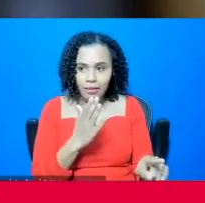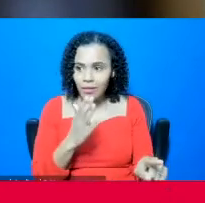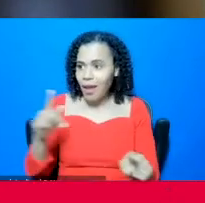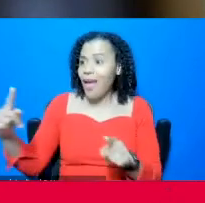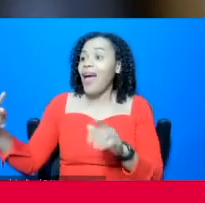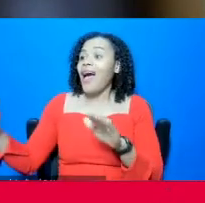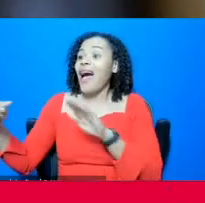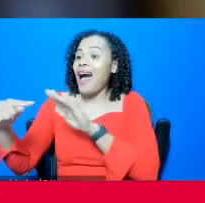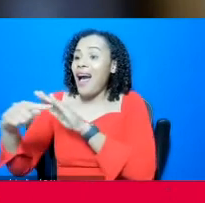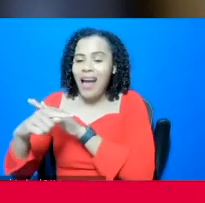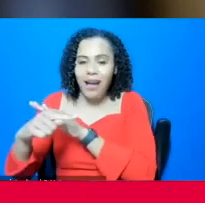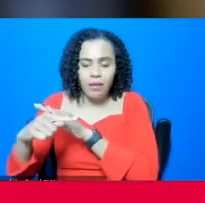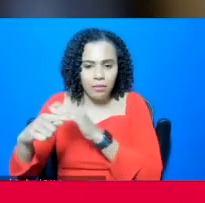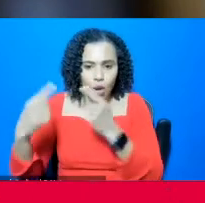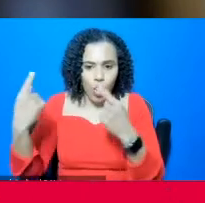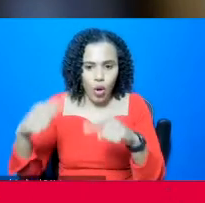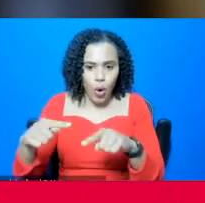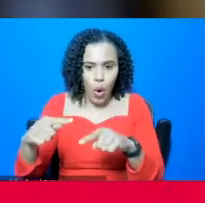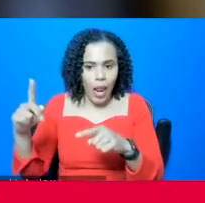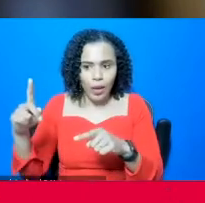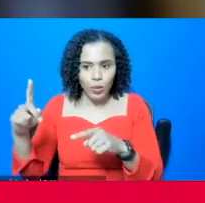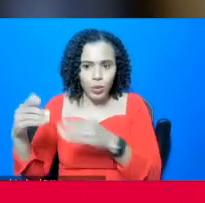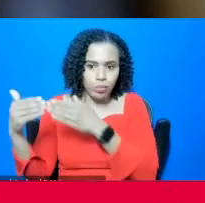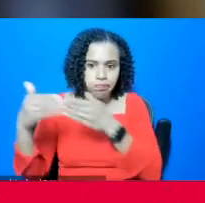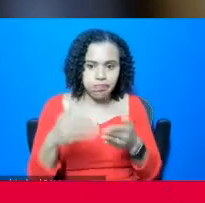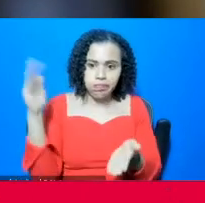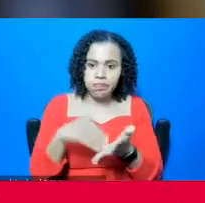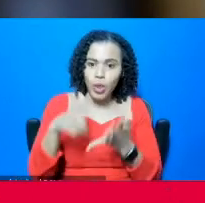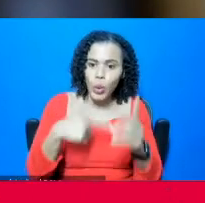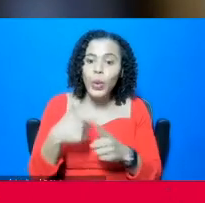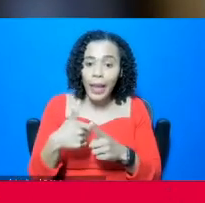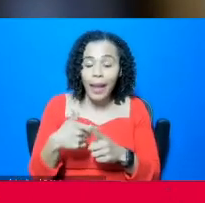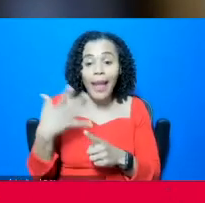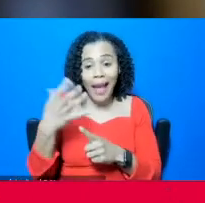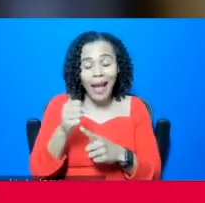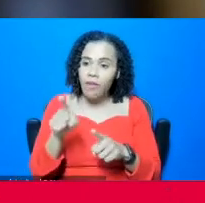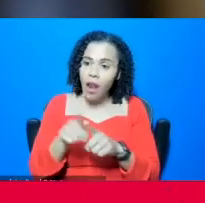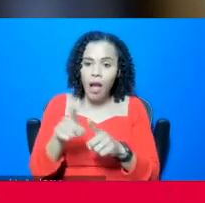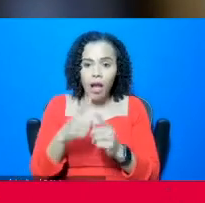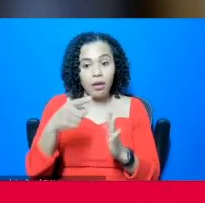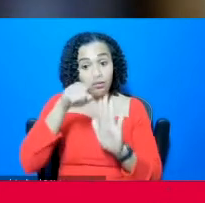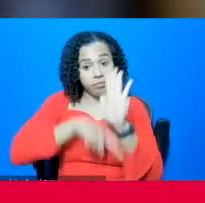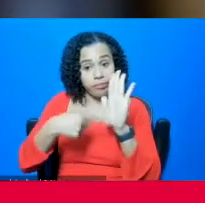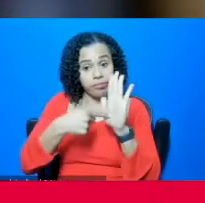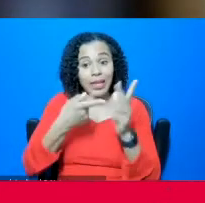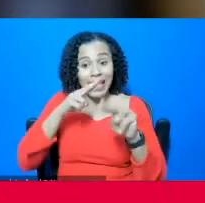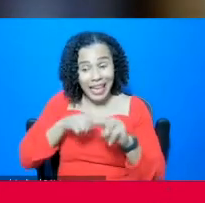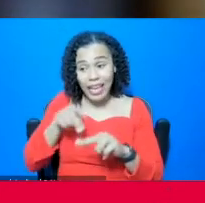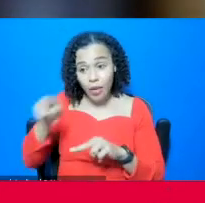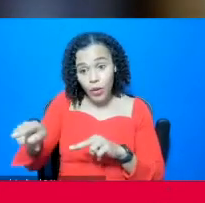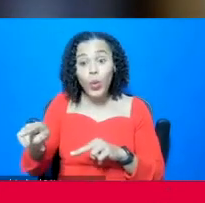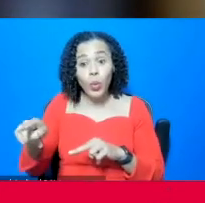that don't know, there's a medical exemption in the UK's immigration system that if you are classed as a burden on the NHS, you will not be granted any